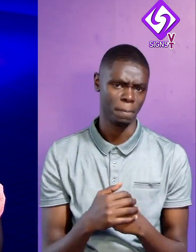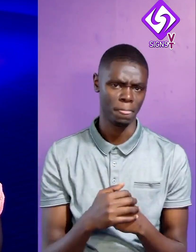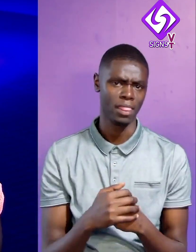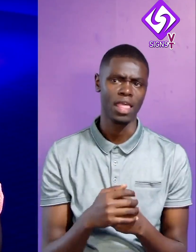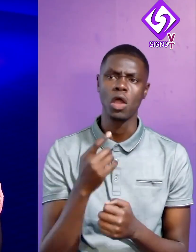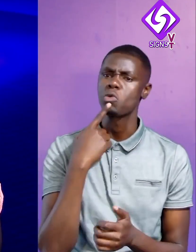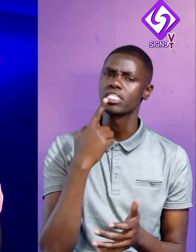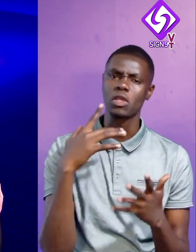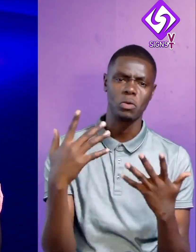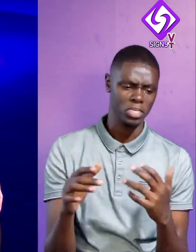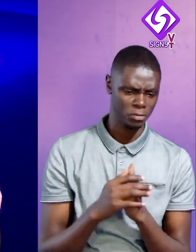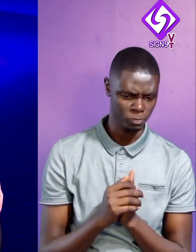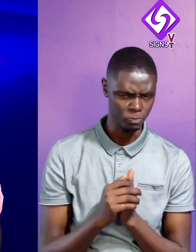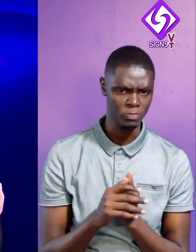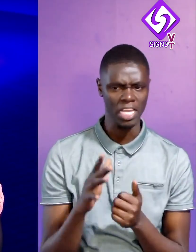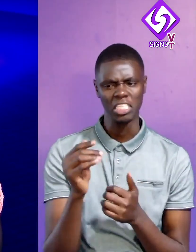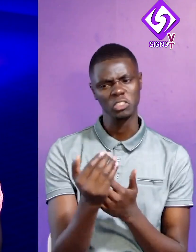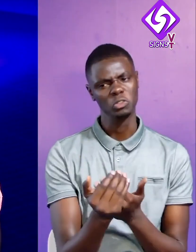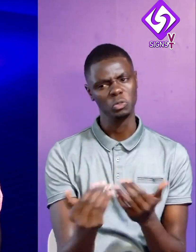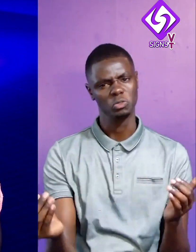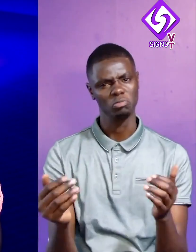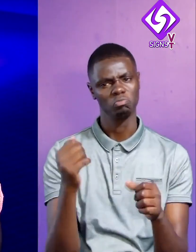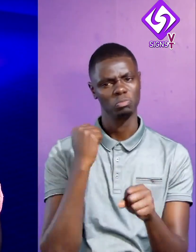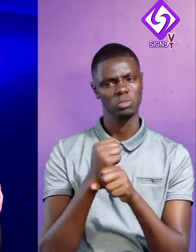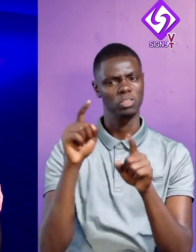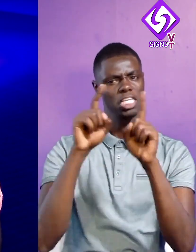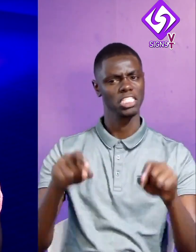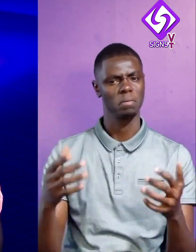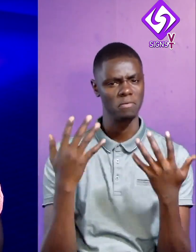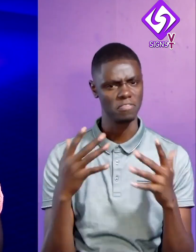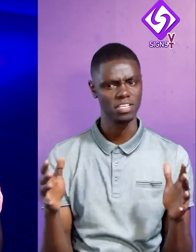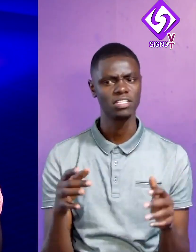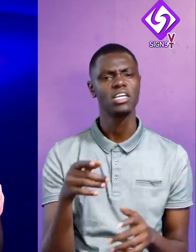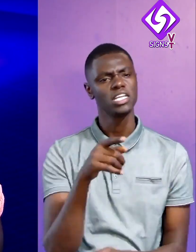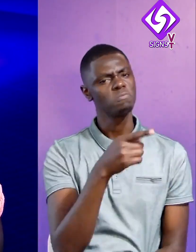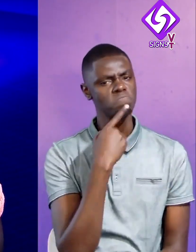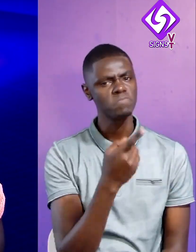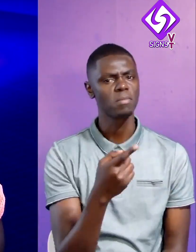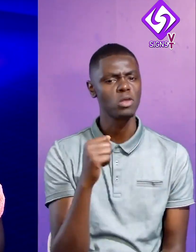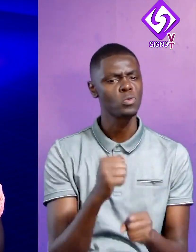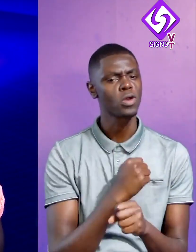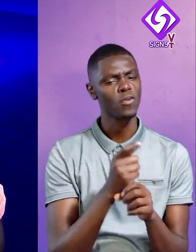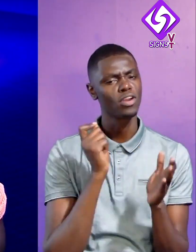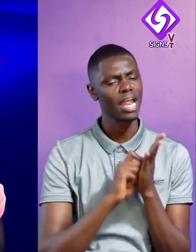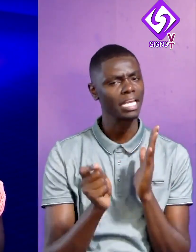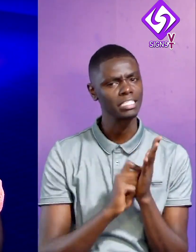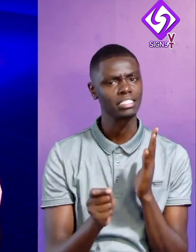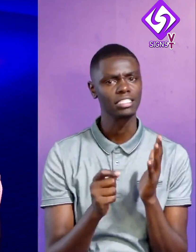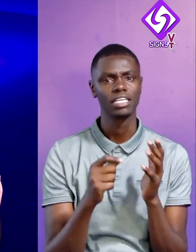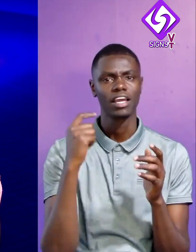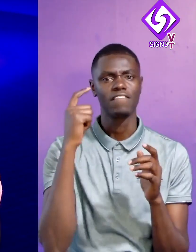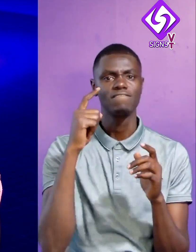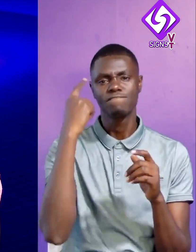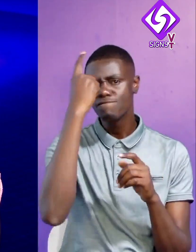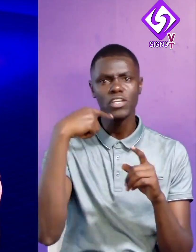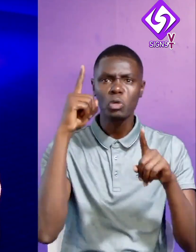we say that our watoto wafanye exam. Na ametuambia vizuri, you cannot write facial